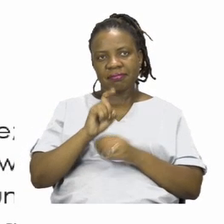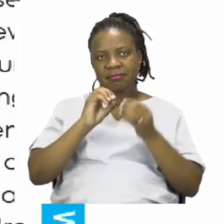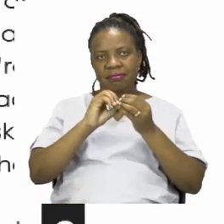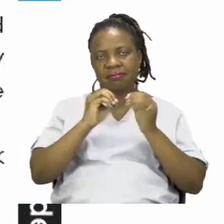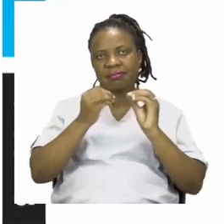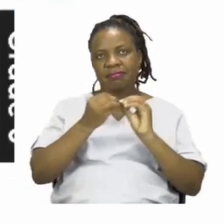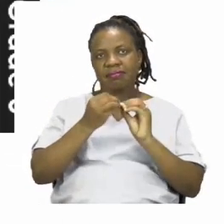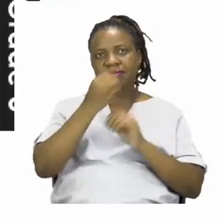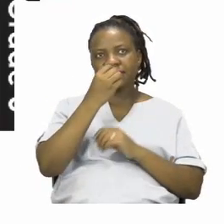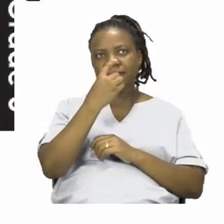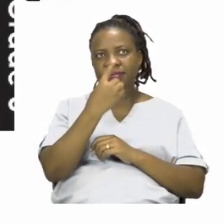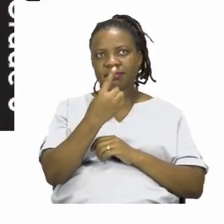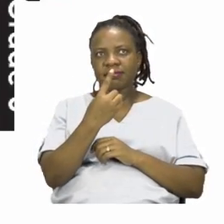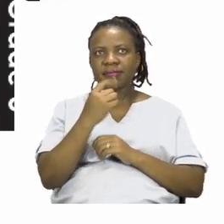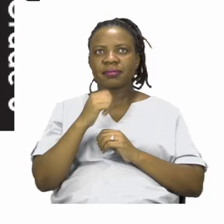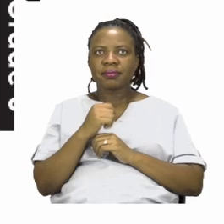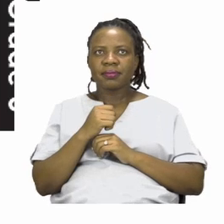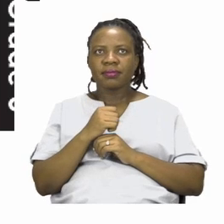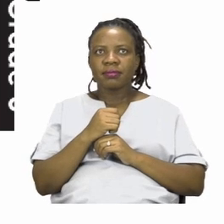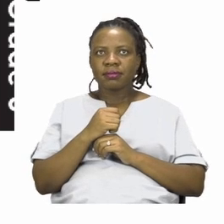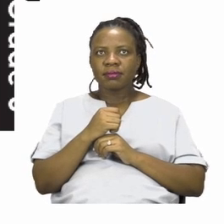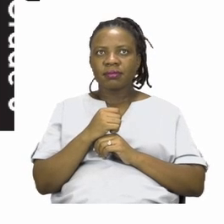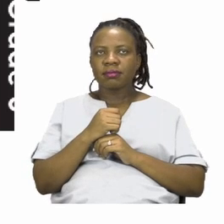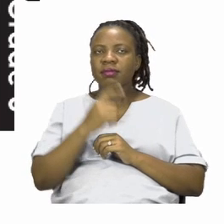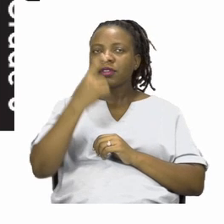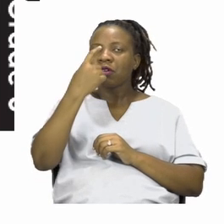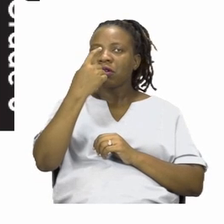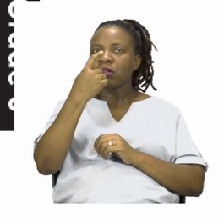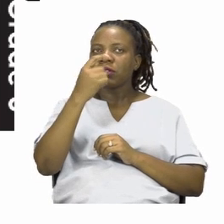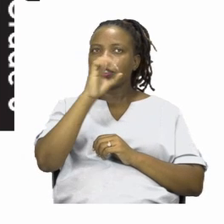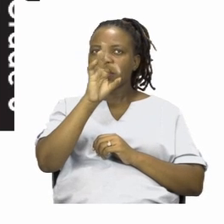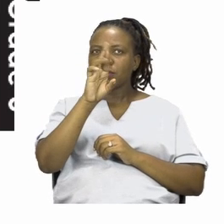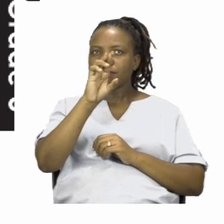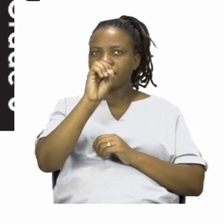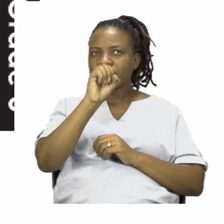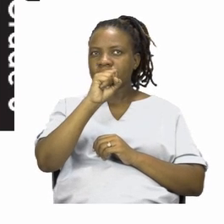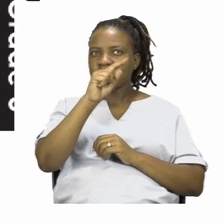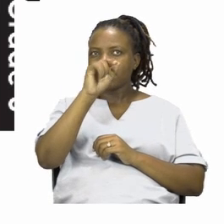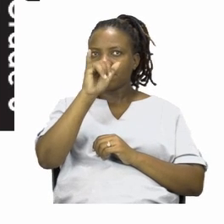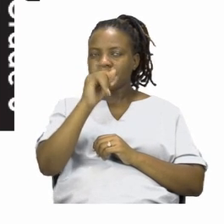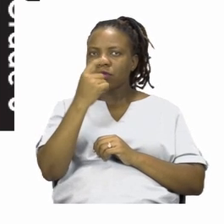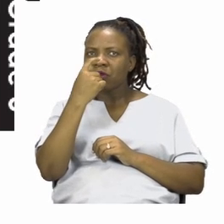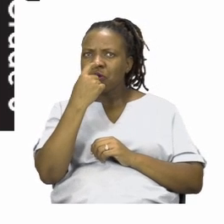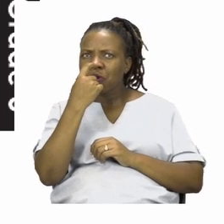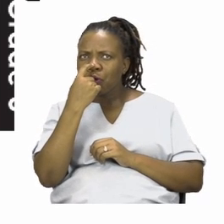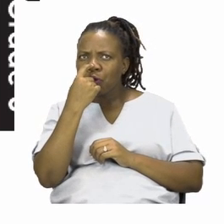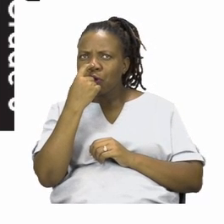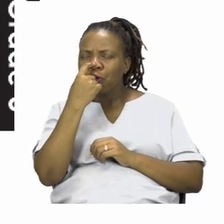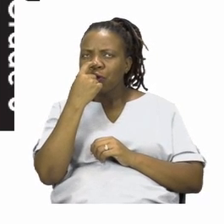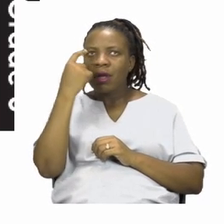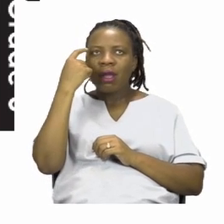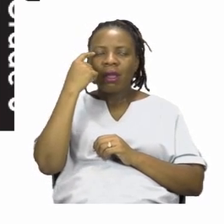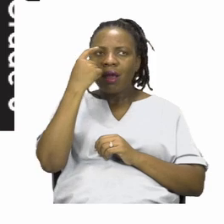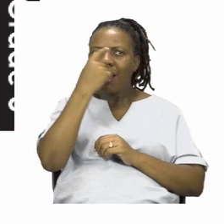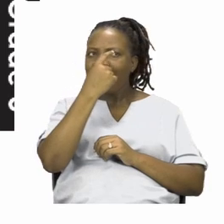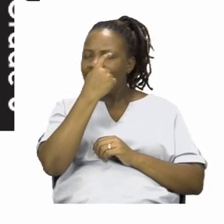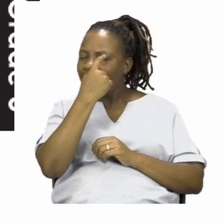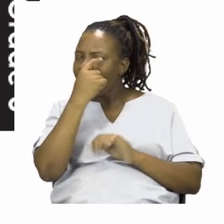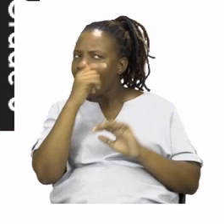1, what was Frosty's nose and eyes made of?